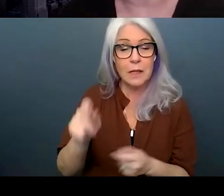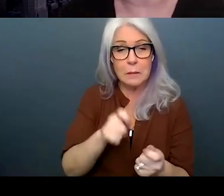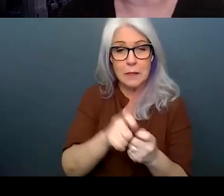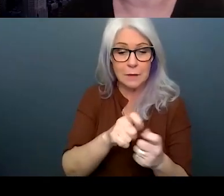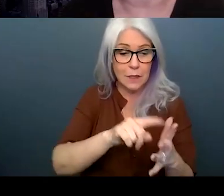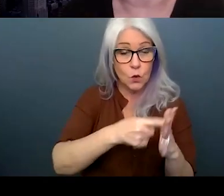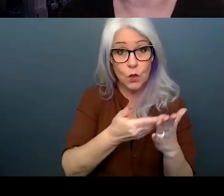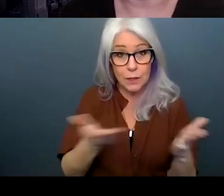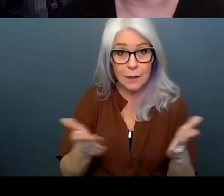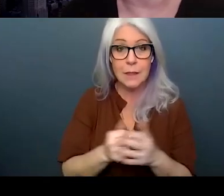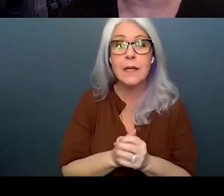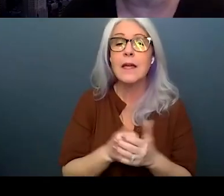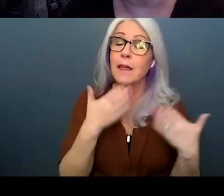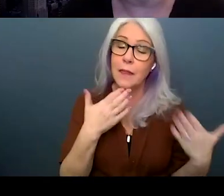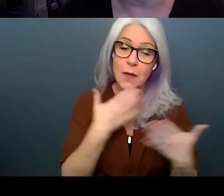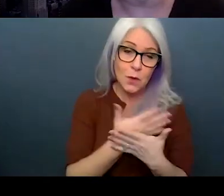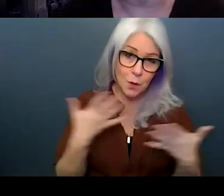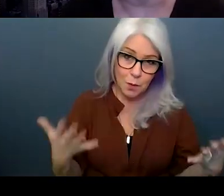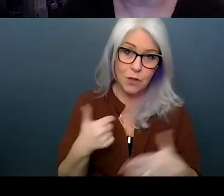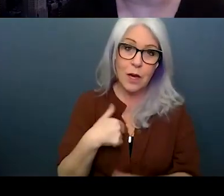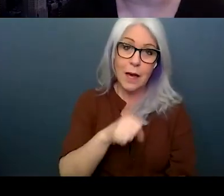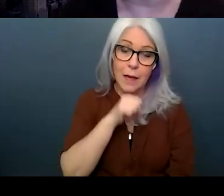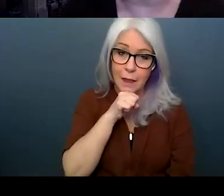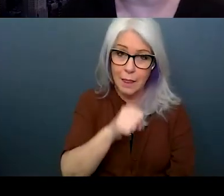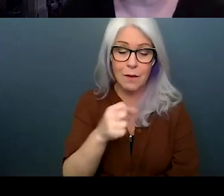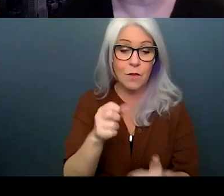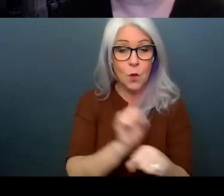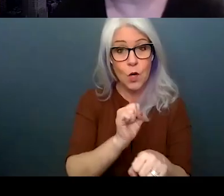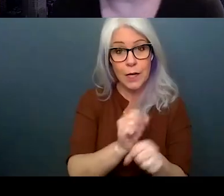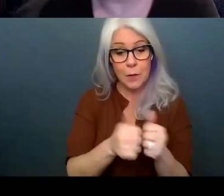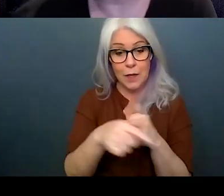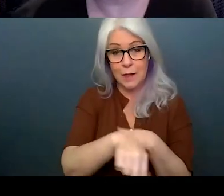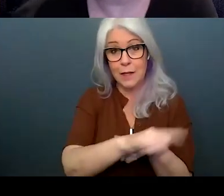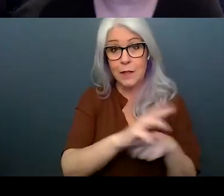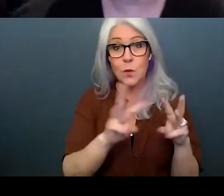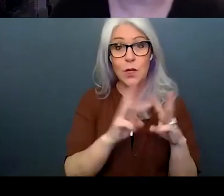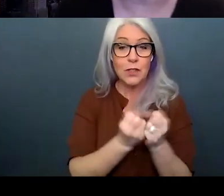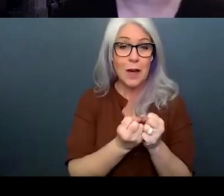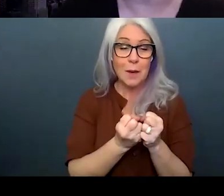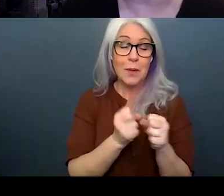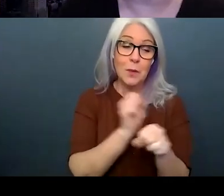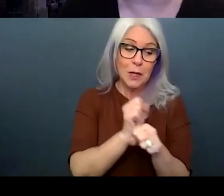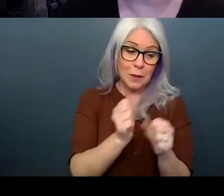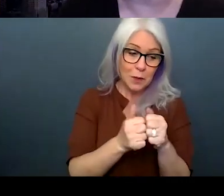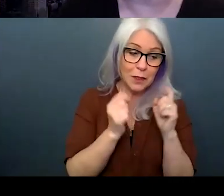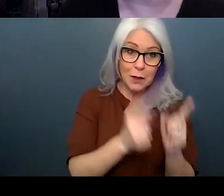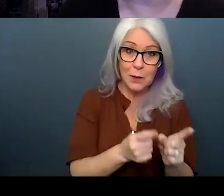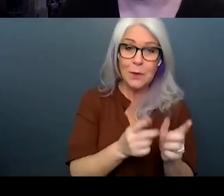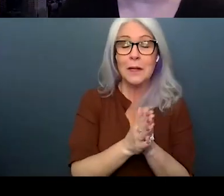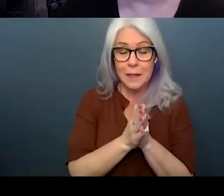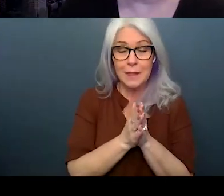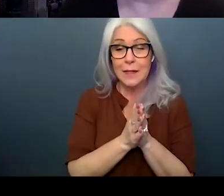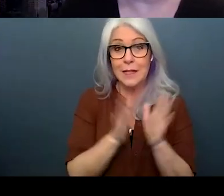Thank you so much. And I love working on this webinar with you in particular, Chandra, because it's wonderful